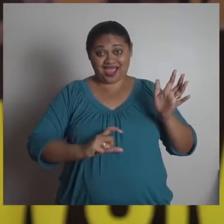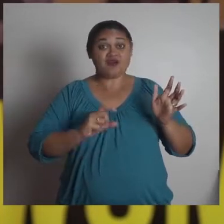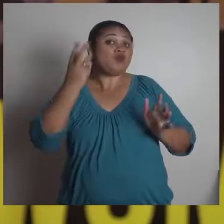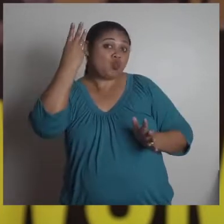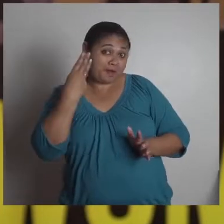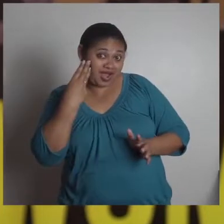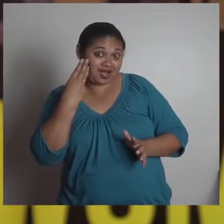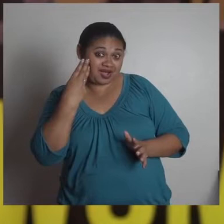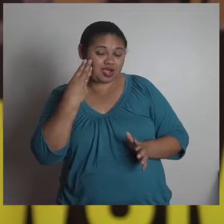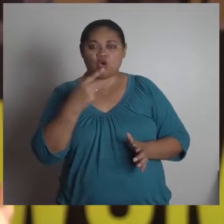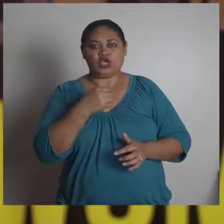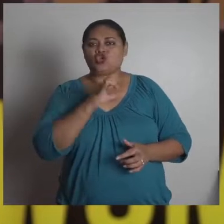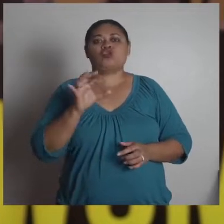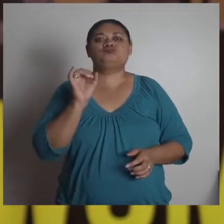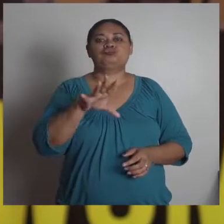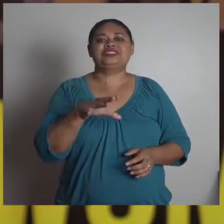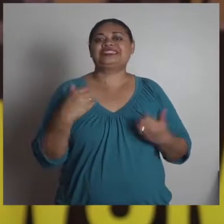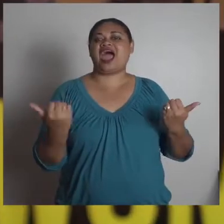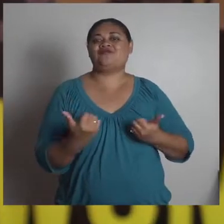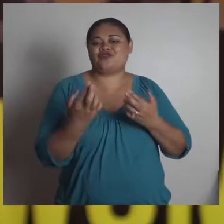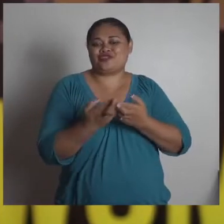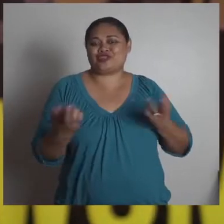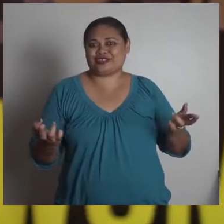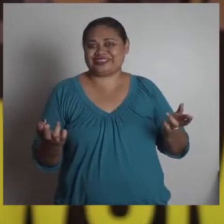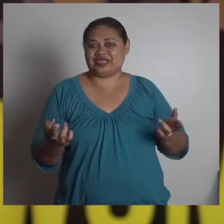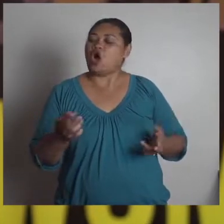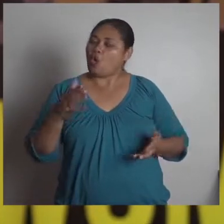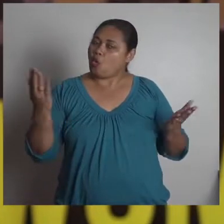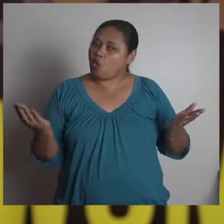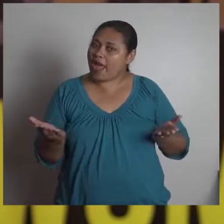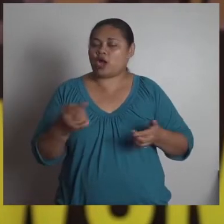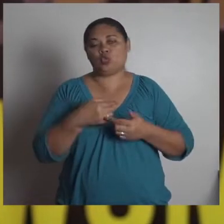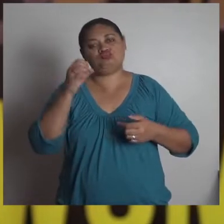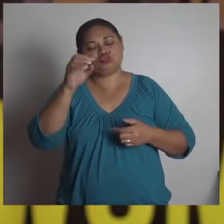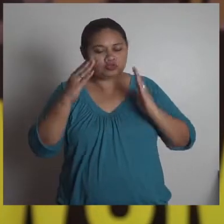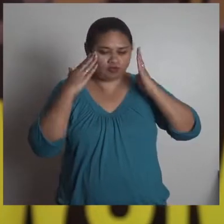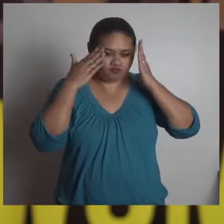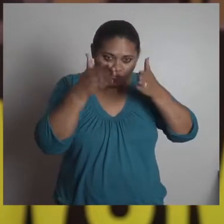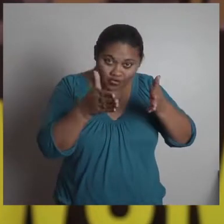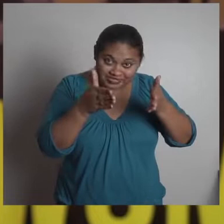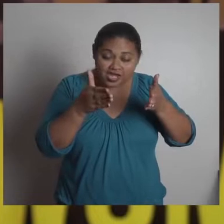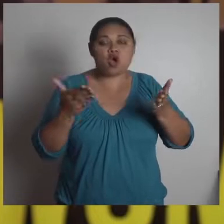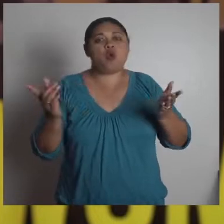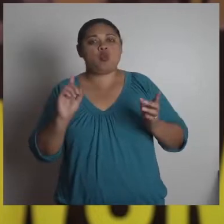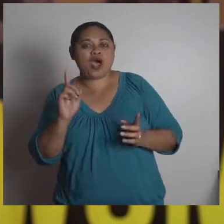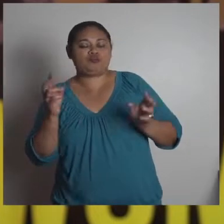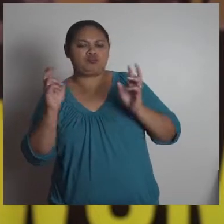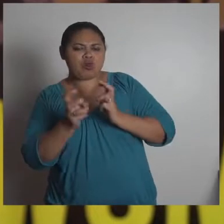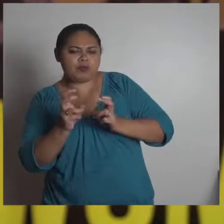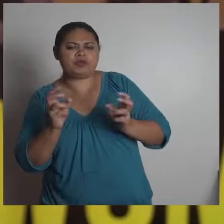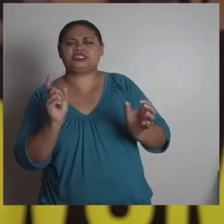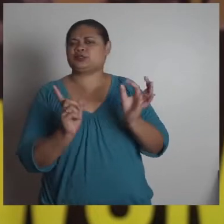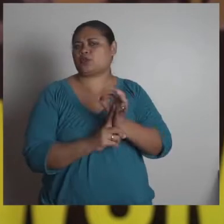not putting the right amount of resources and energy into that problem. So it's also about where do we put